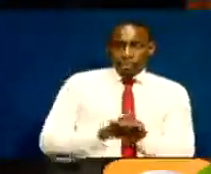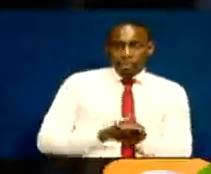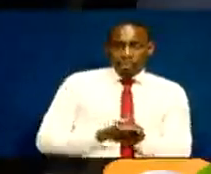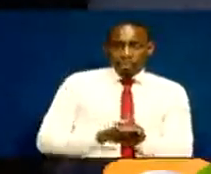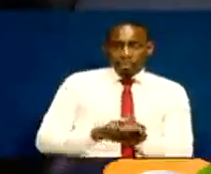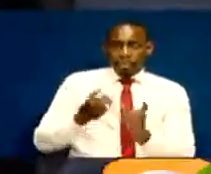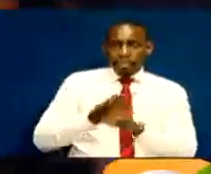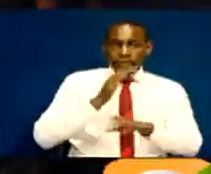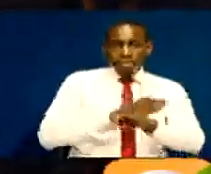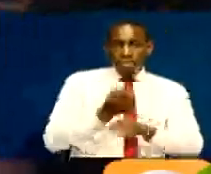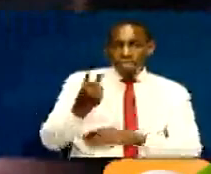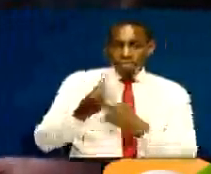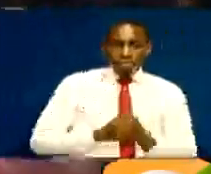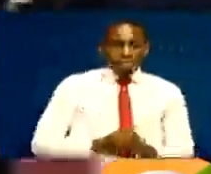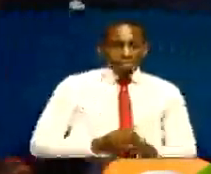Nadina and Shauriako.